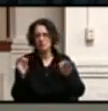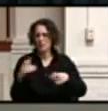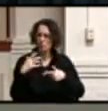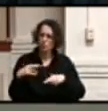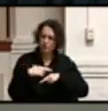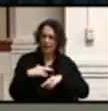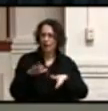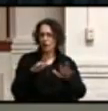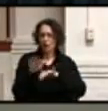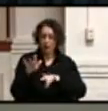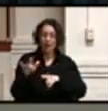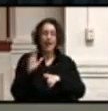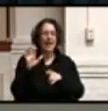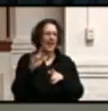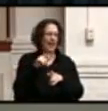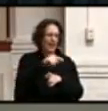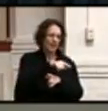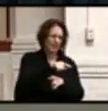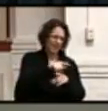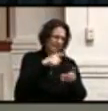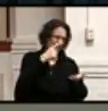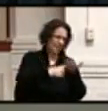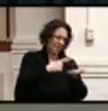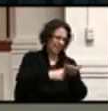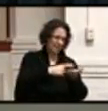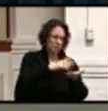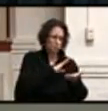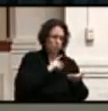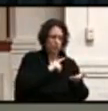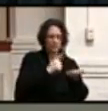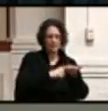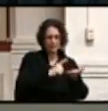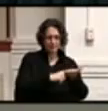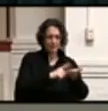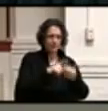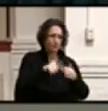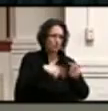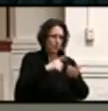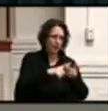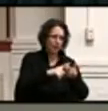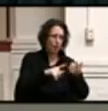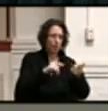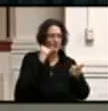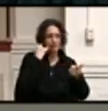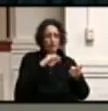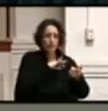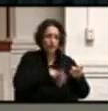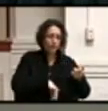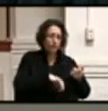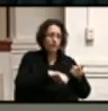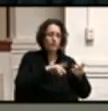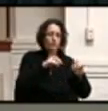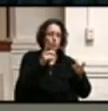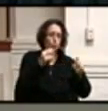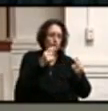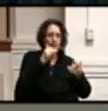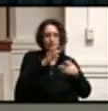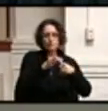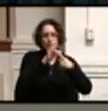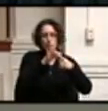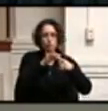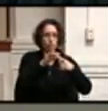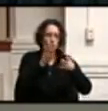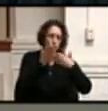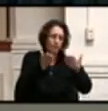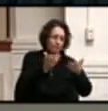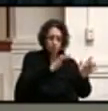like that for? No, it just does whenever it happens. Individually, whenever they feel like cashing in. So if somebody's going to retire, they just